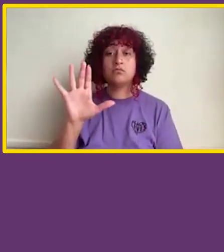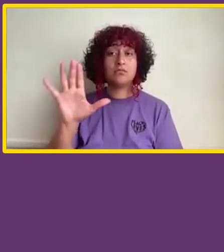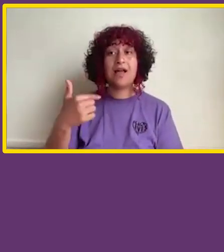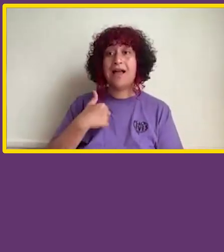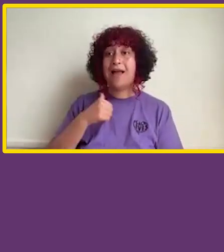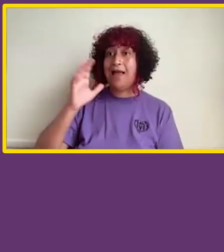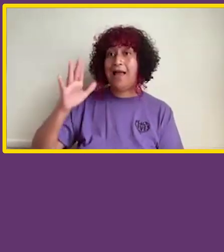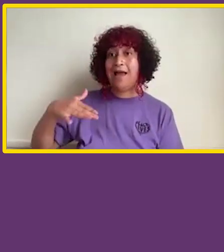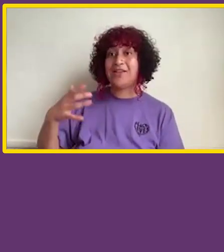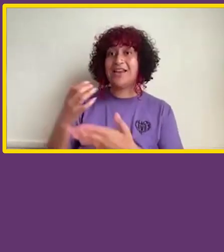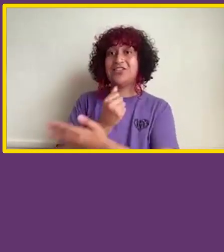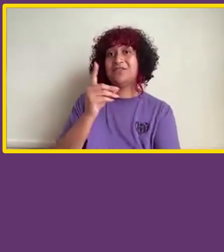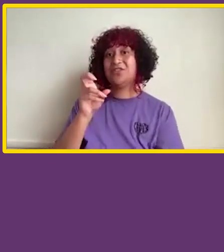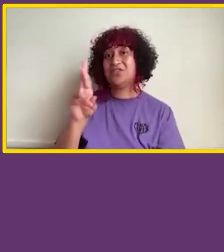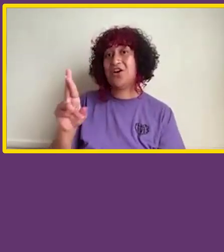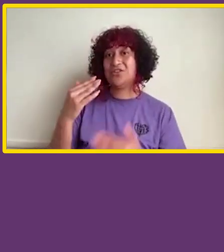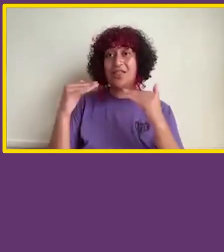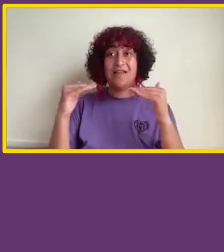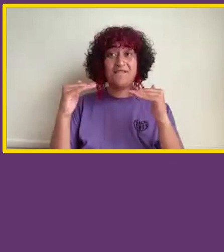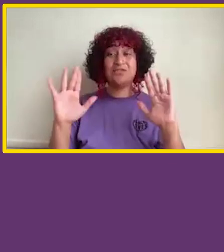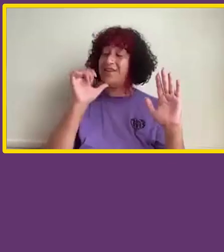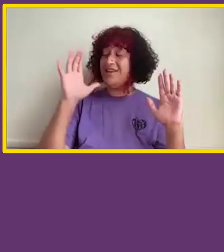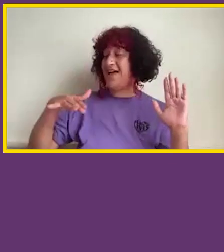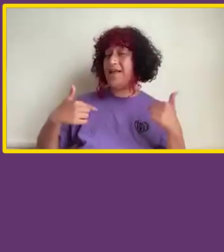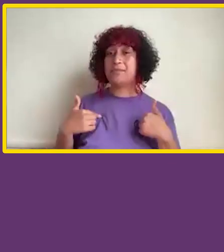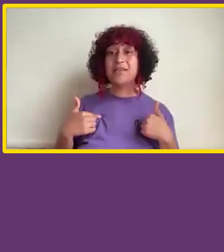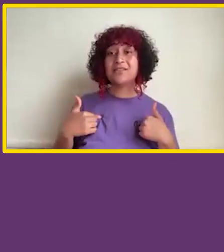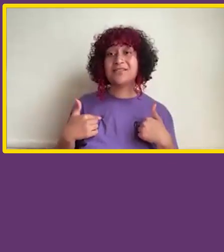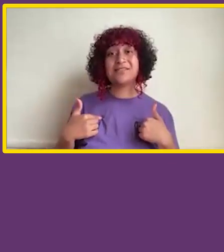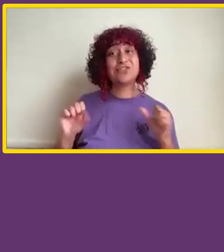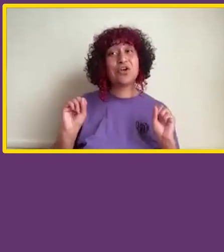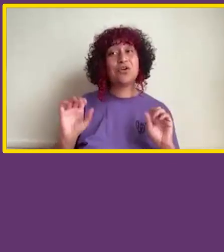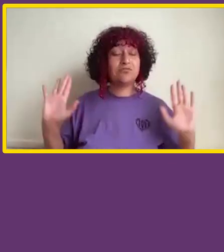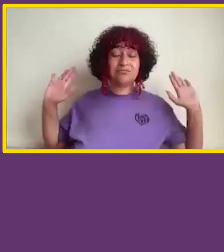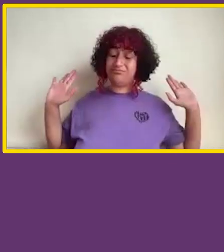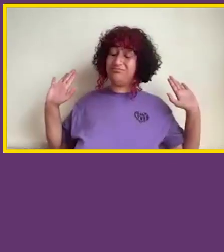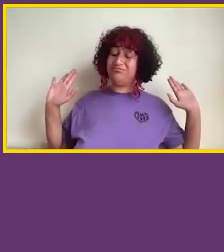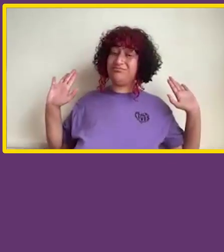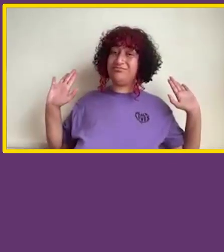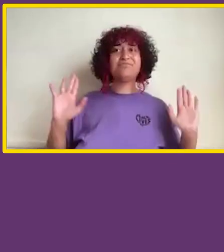achieved doctorate level in anything yet. So I just want to make a correction. I'm